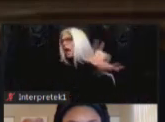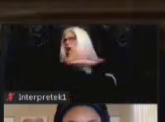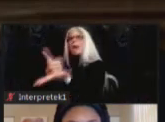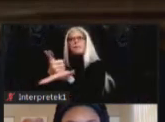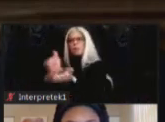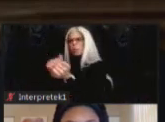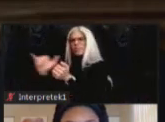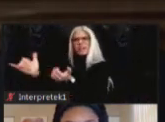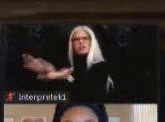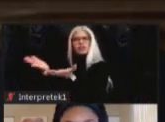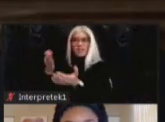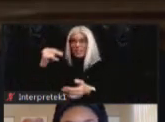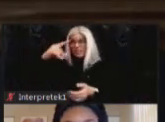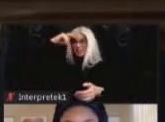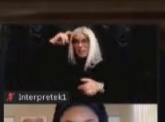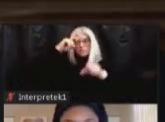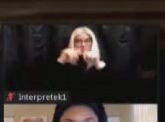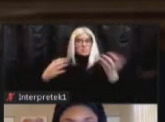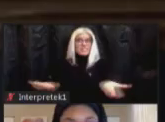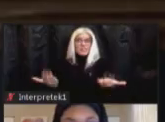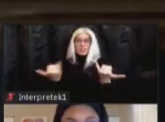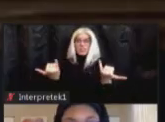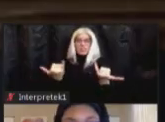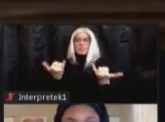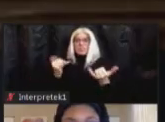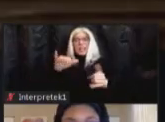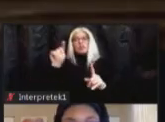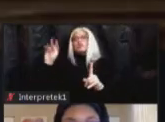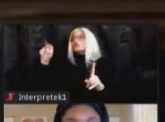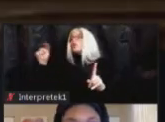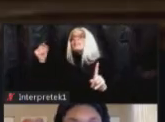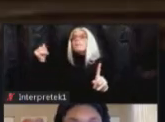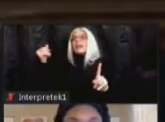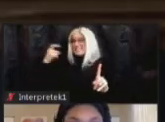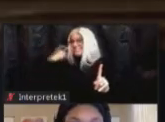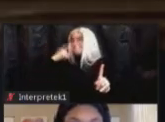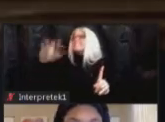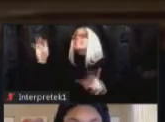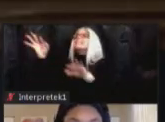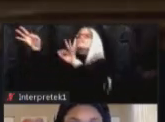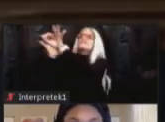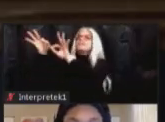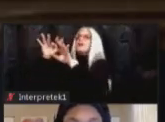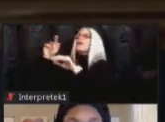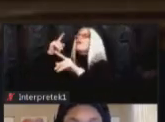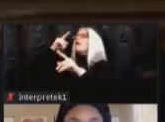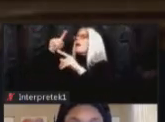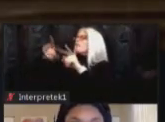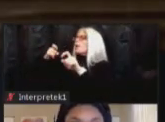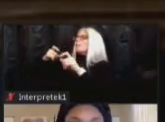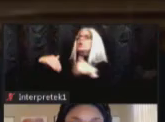county. I'll also tell you that the Trust just heard a presentation from the Youth Development Research Practice Partnership at our last